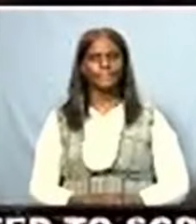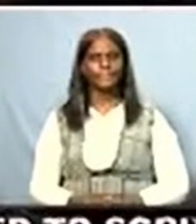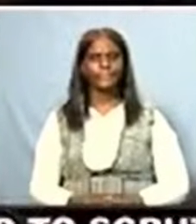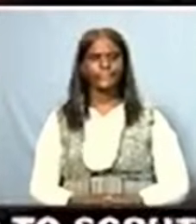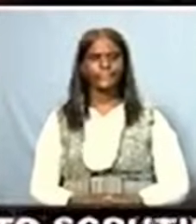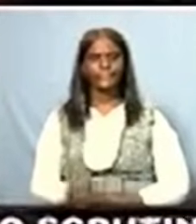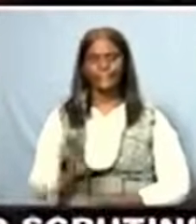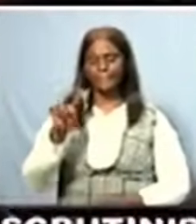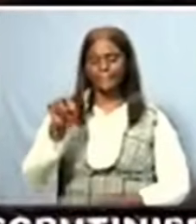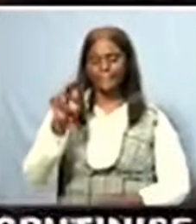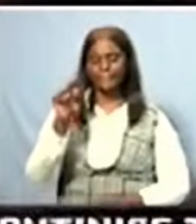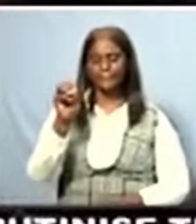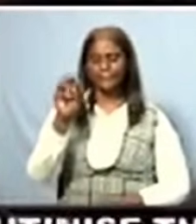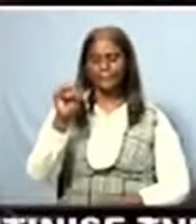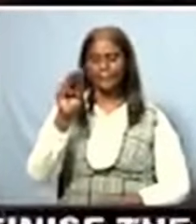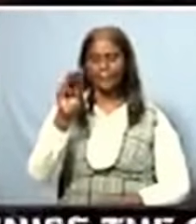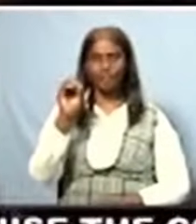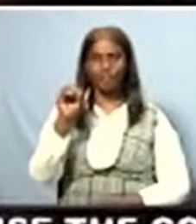Honorable Nkombo.